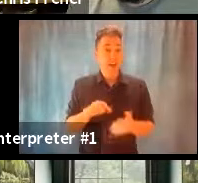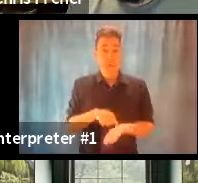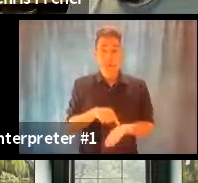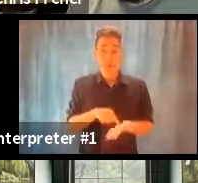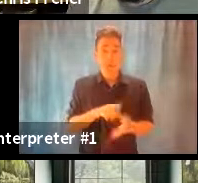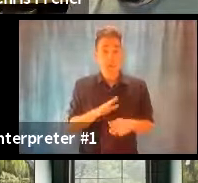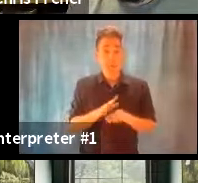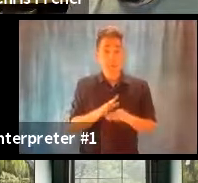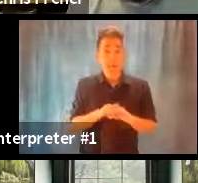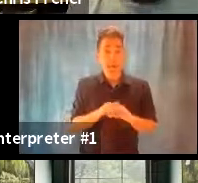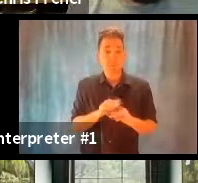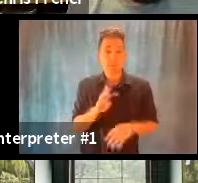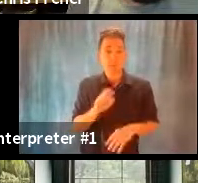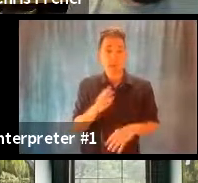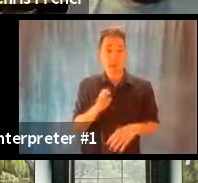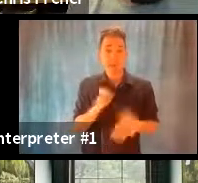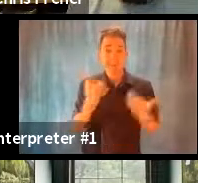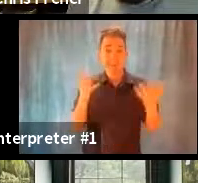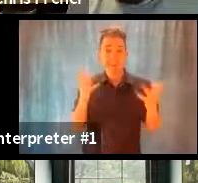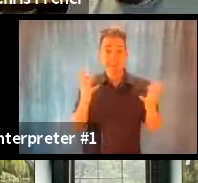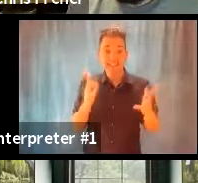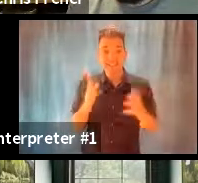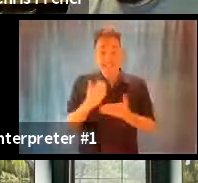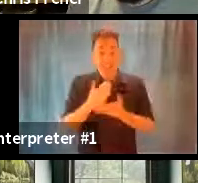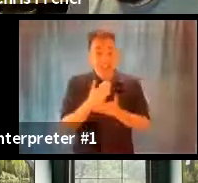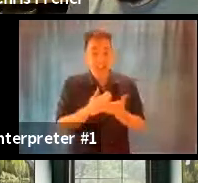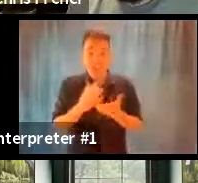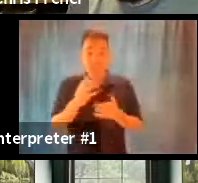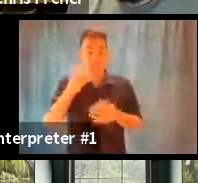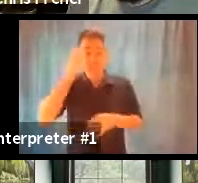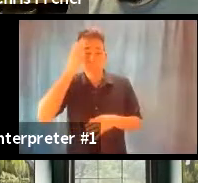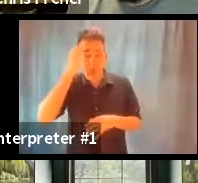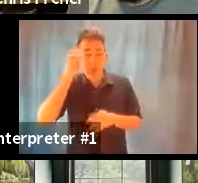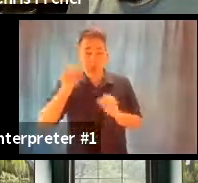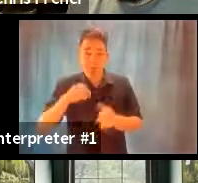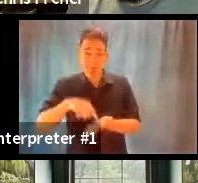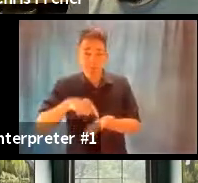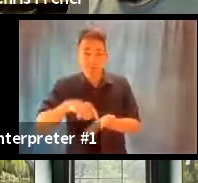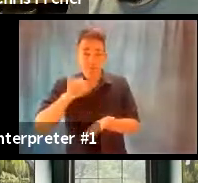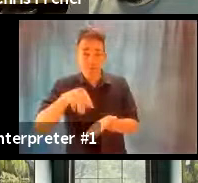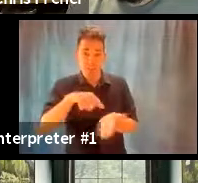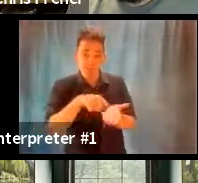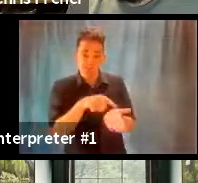that. So 2 million would only give each childcare center